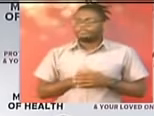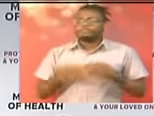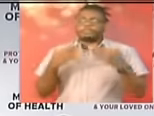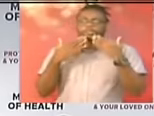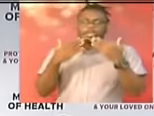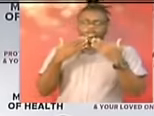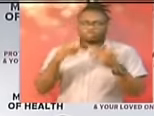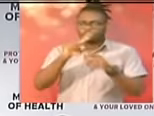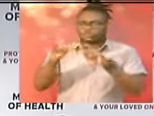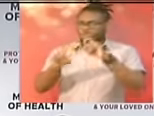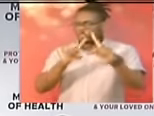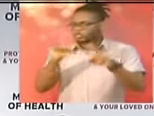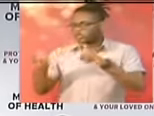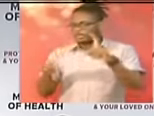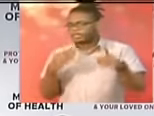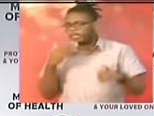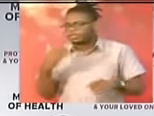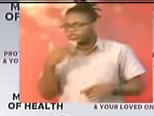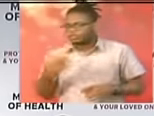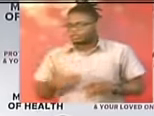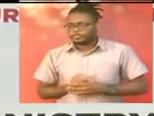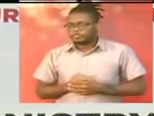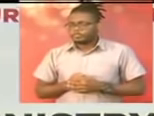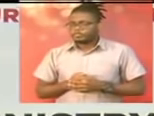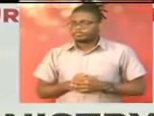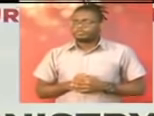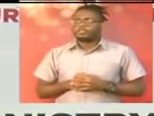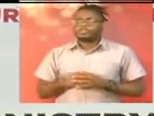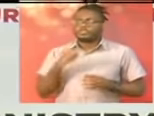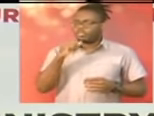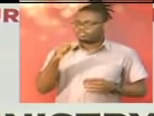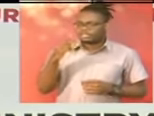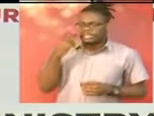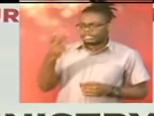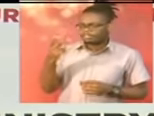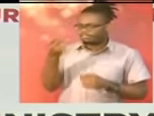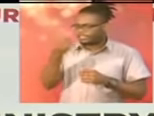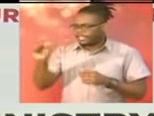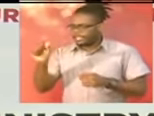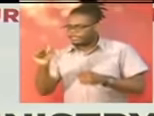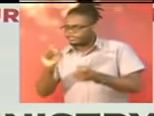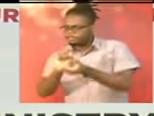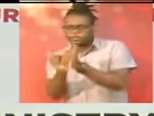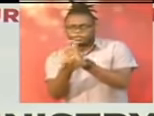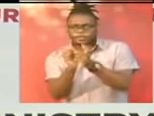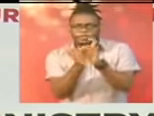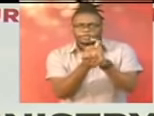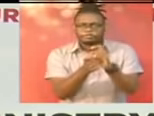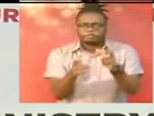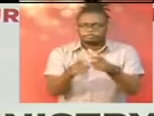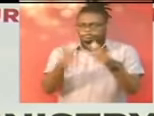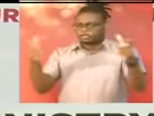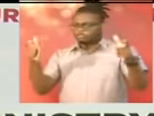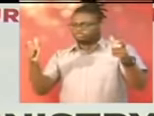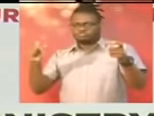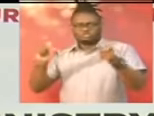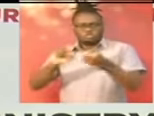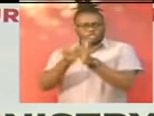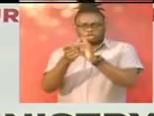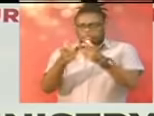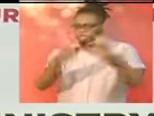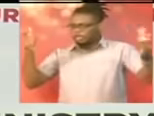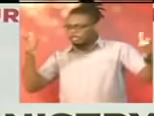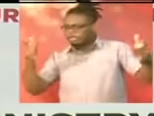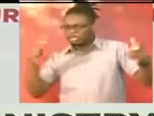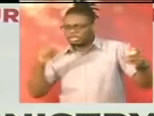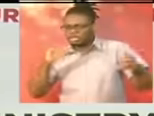there hasn't been any significant or major change with respect to the contribution of diabetes and hypertension